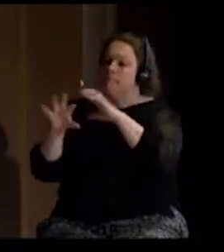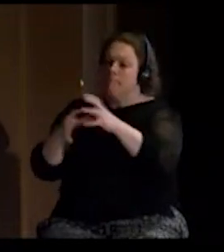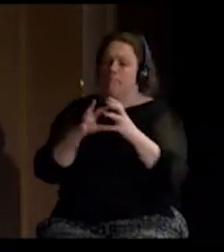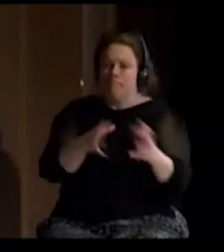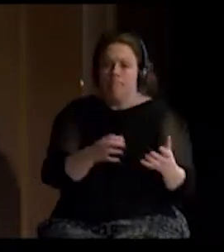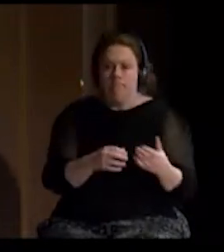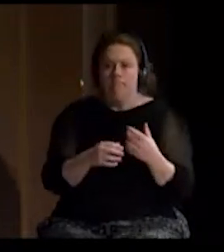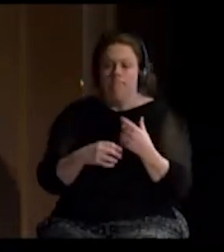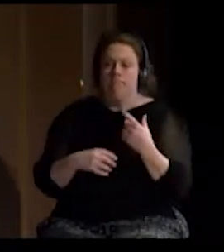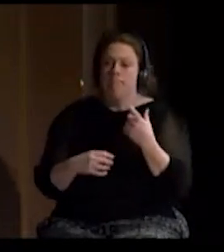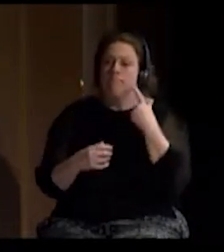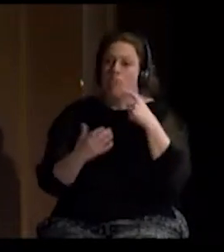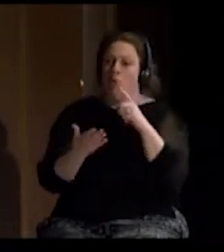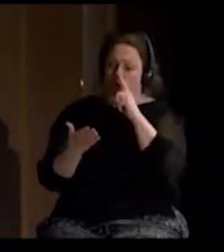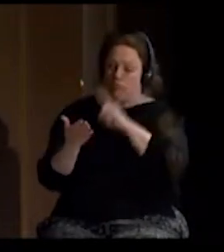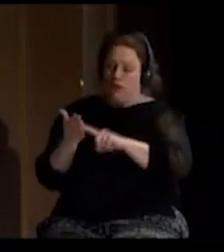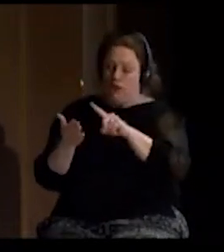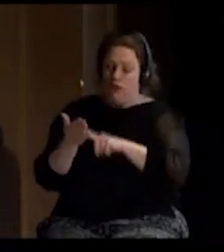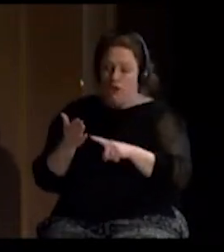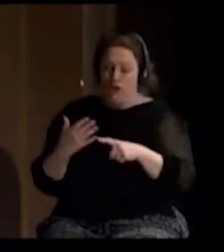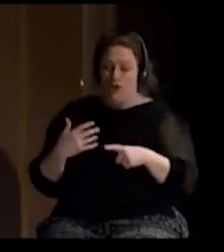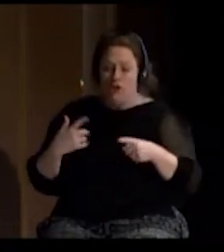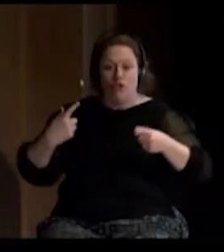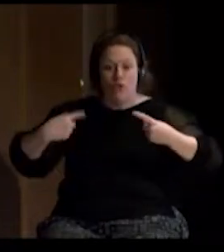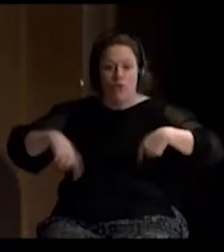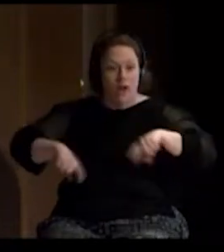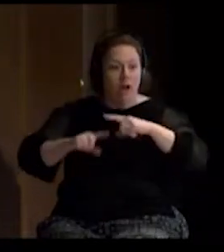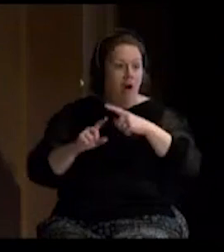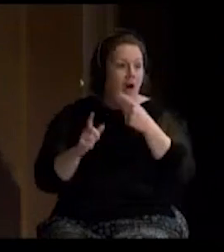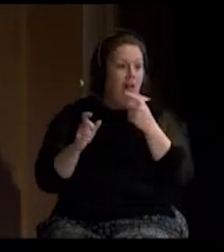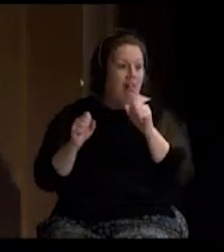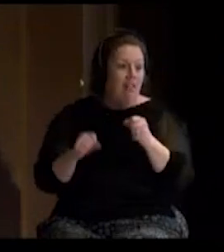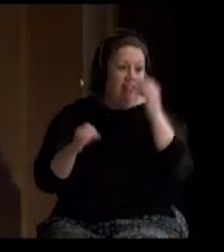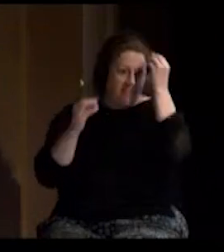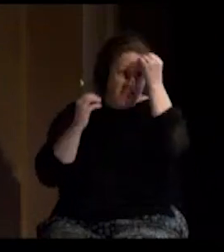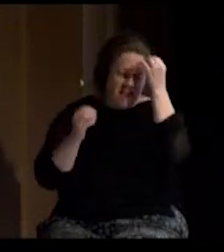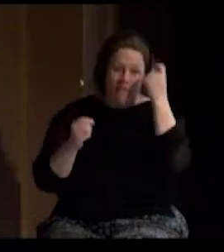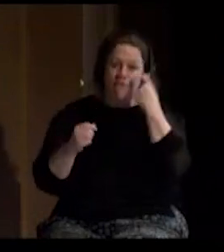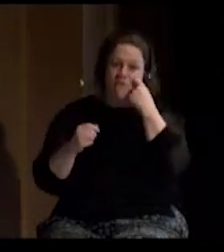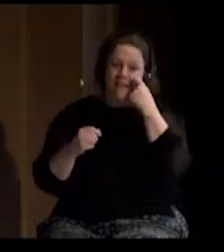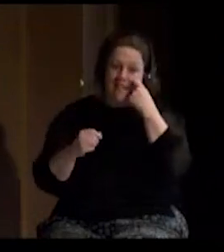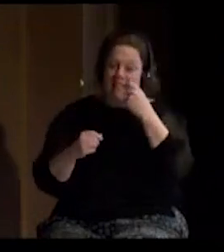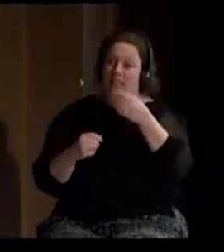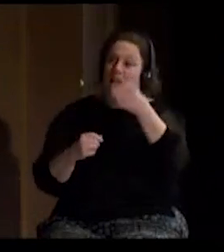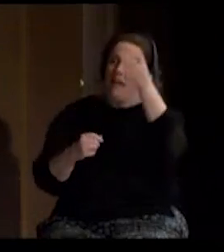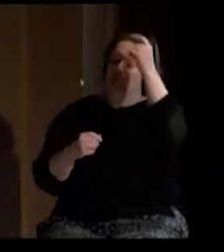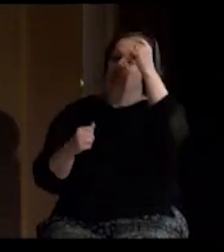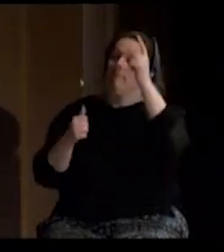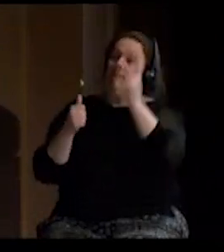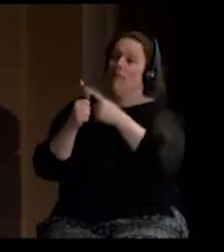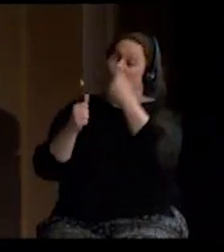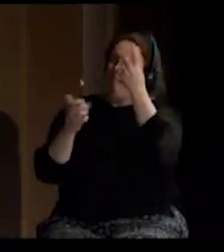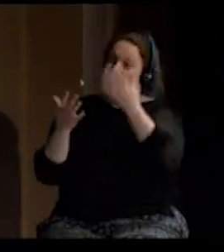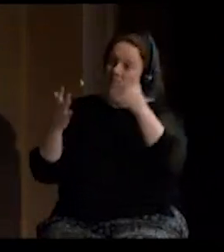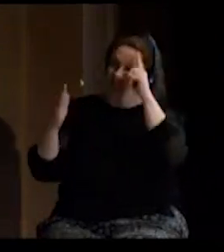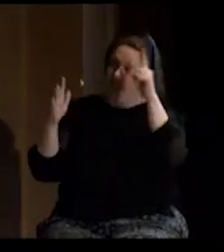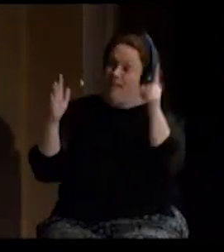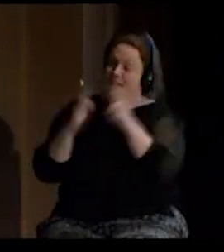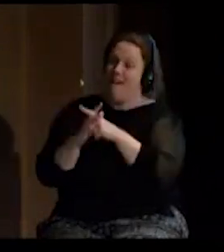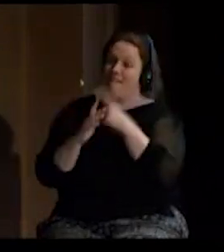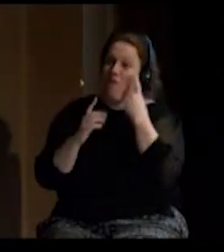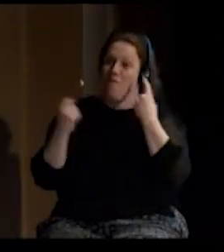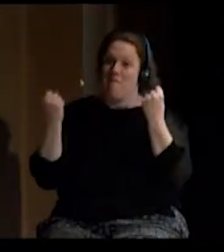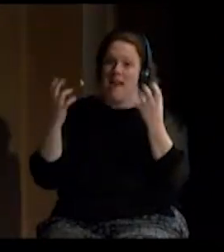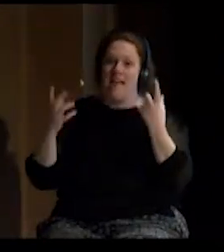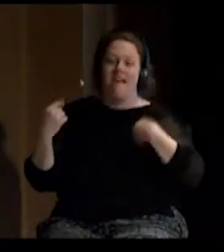was extremely top of mind for all of us. It is my pleasure to welcome Dr. Audrey Lin to give our